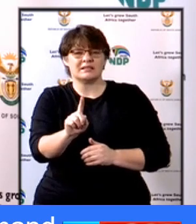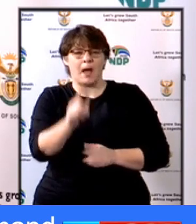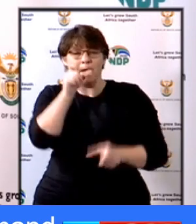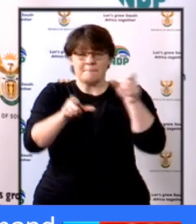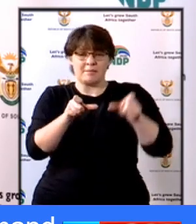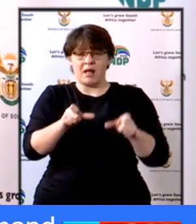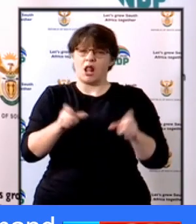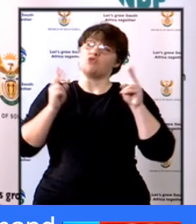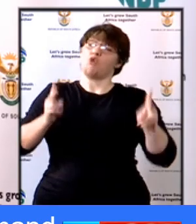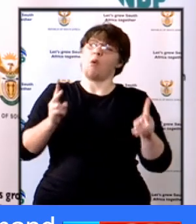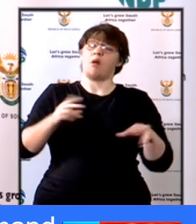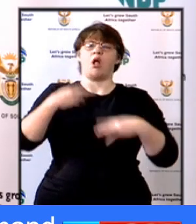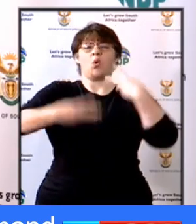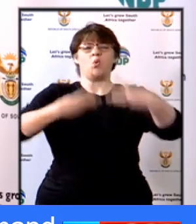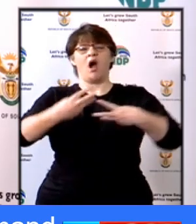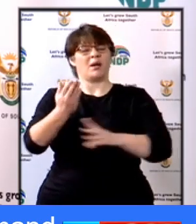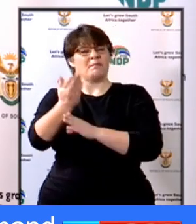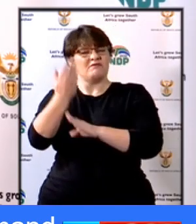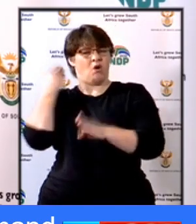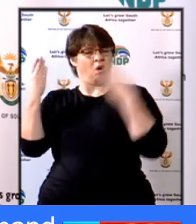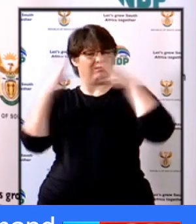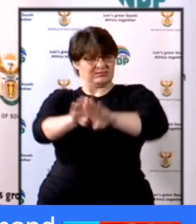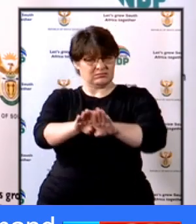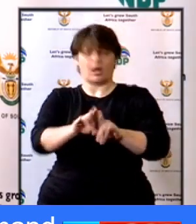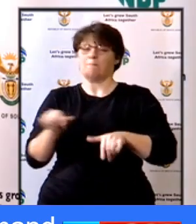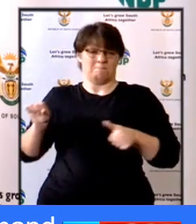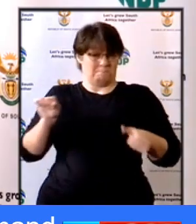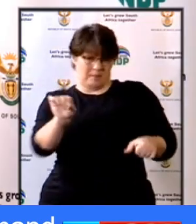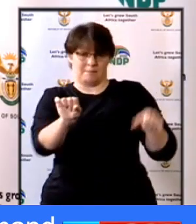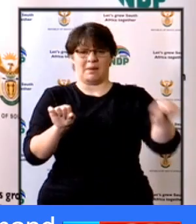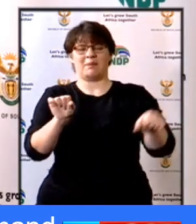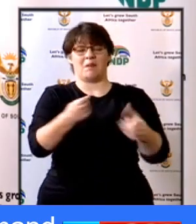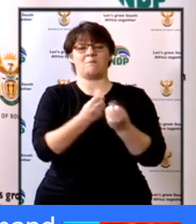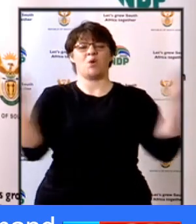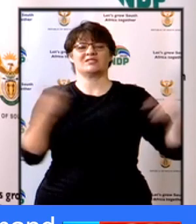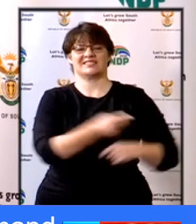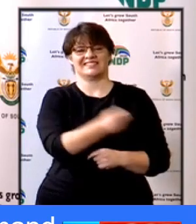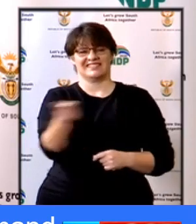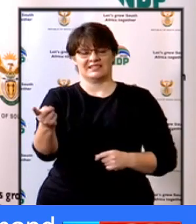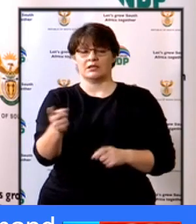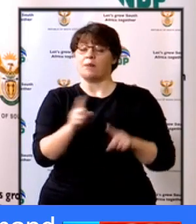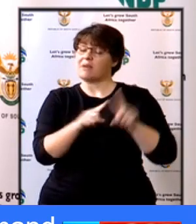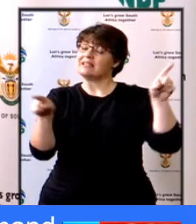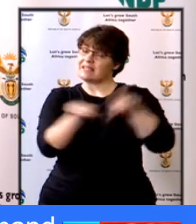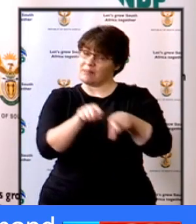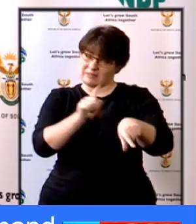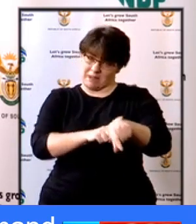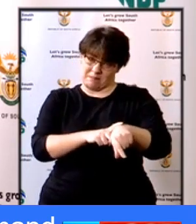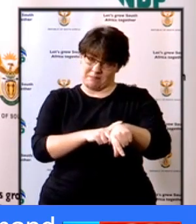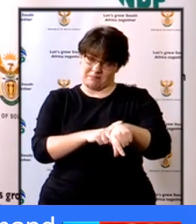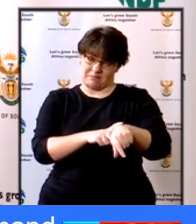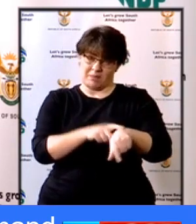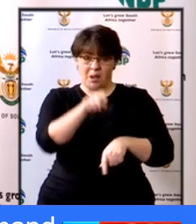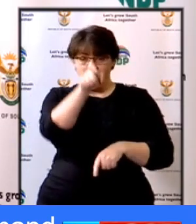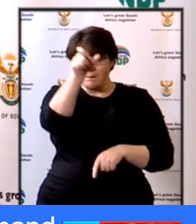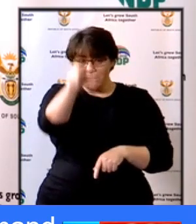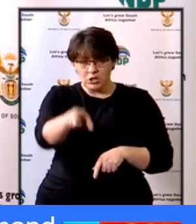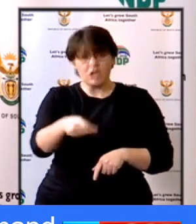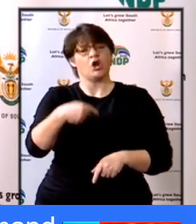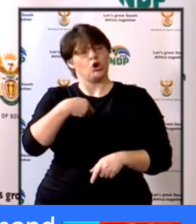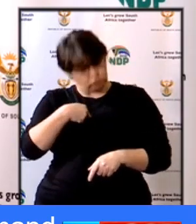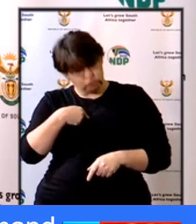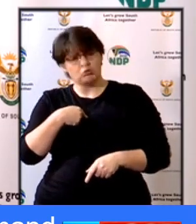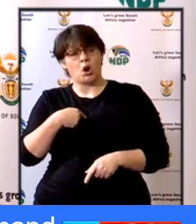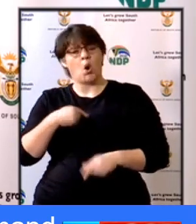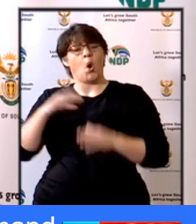work, although we should caution that the appeal has been made that those who can work